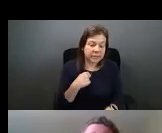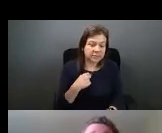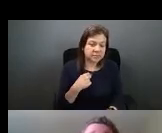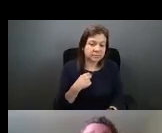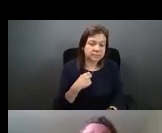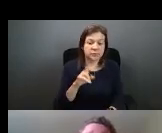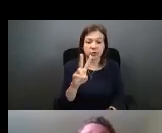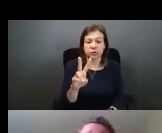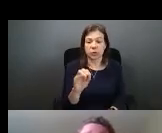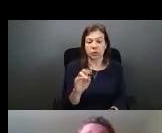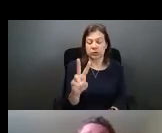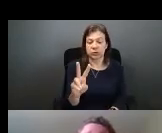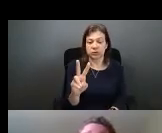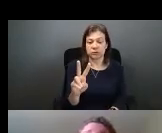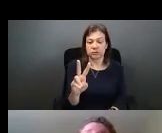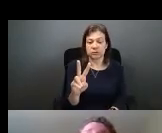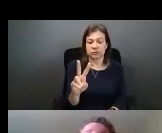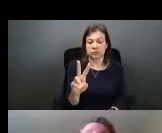at